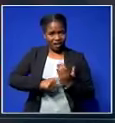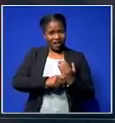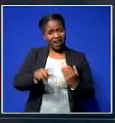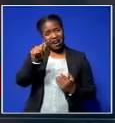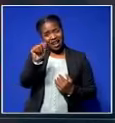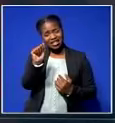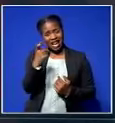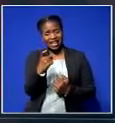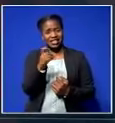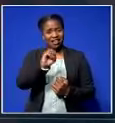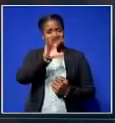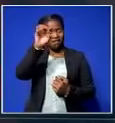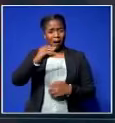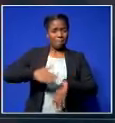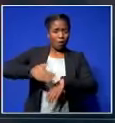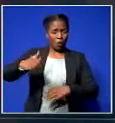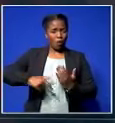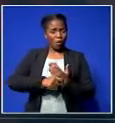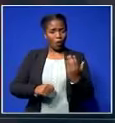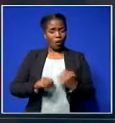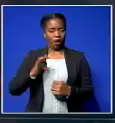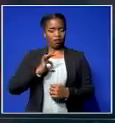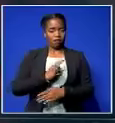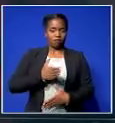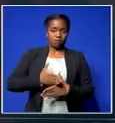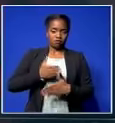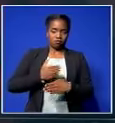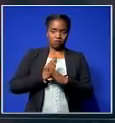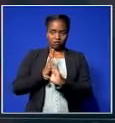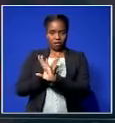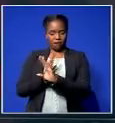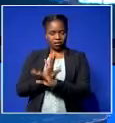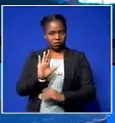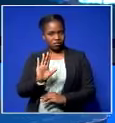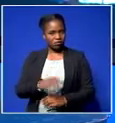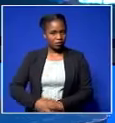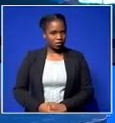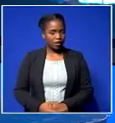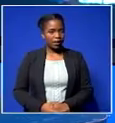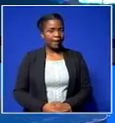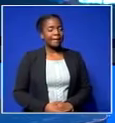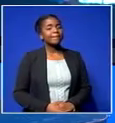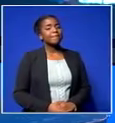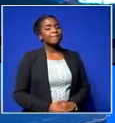taxed citizens who are employed, who are members of private medical aids?